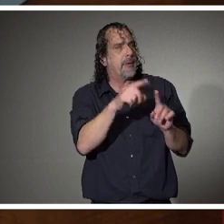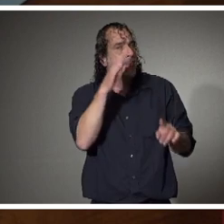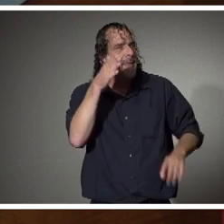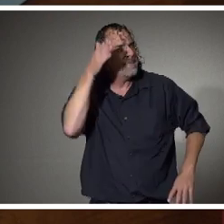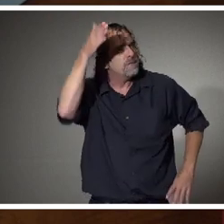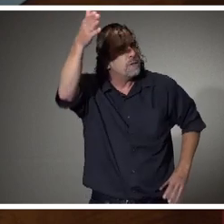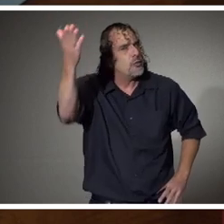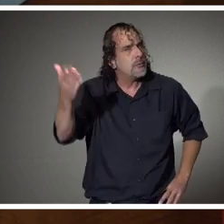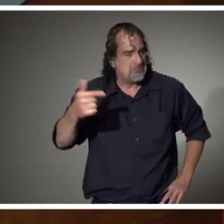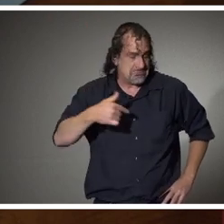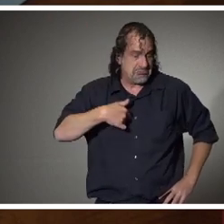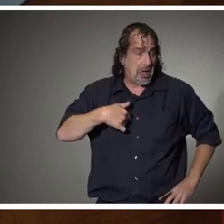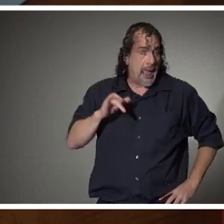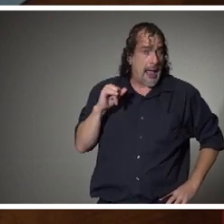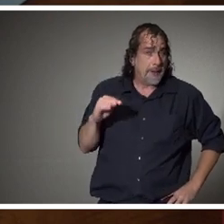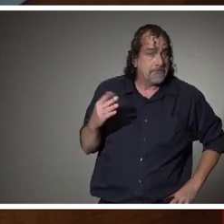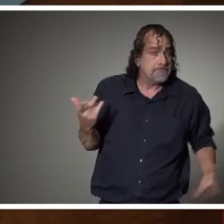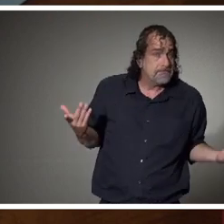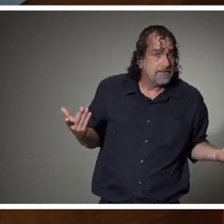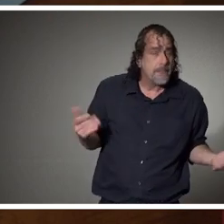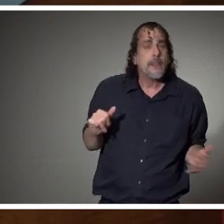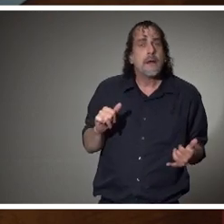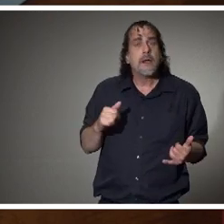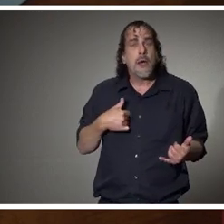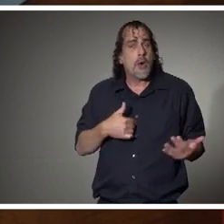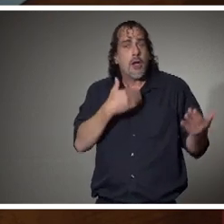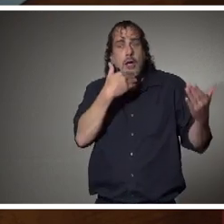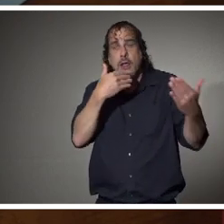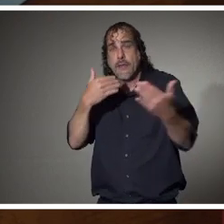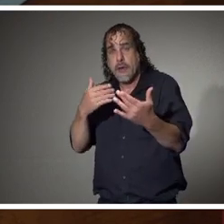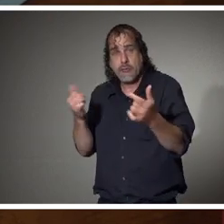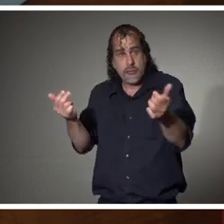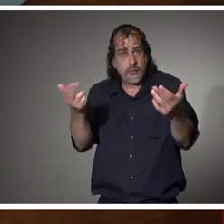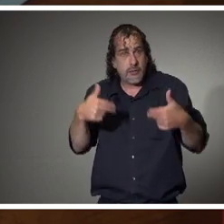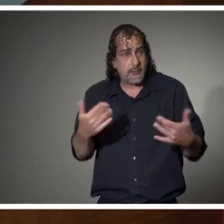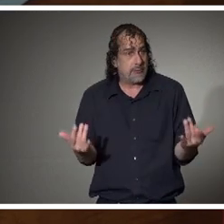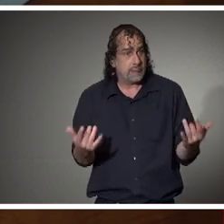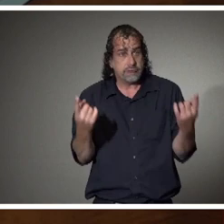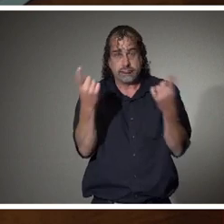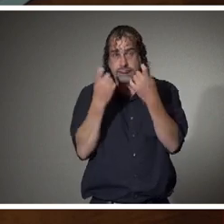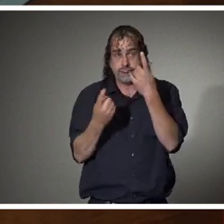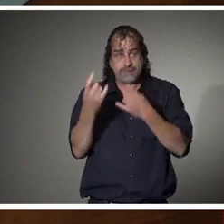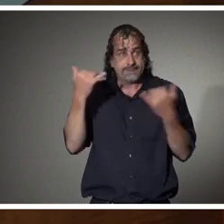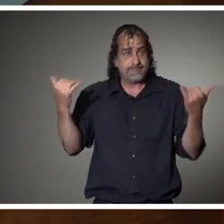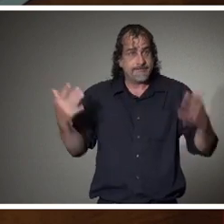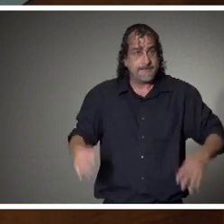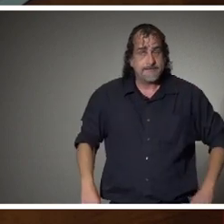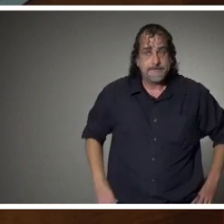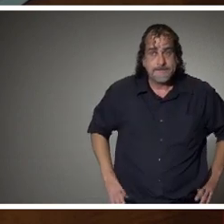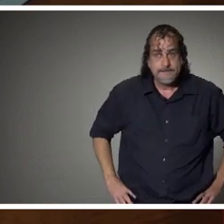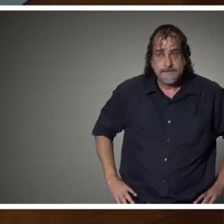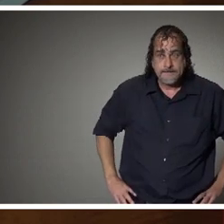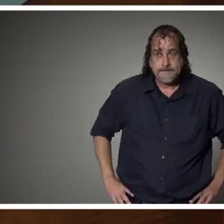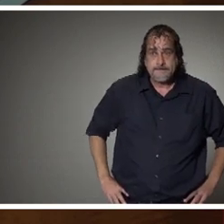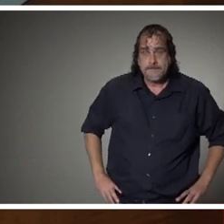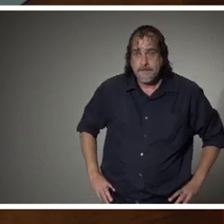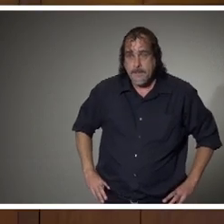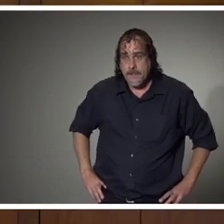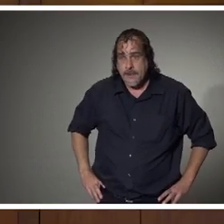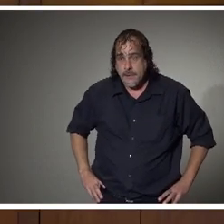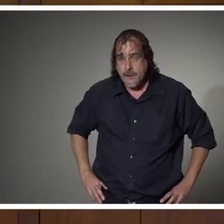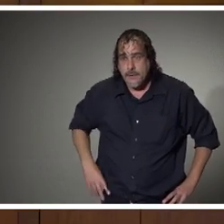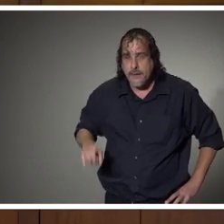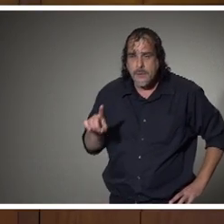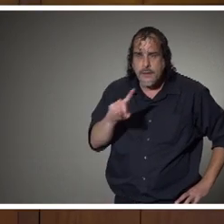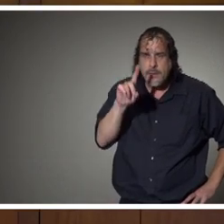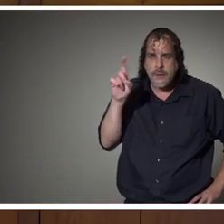know I certainly am. So again, I want to thank everyone for being here, and at this time I'll open it up to questions. We'll start with Courtney Ann.